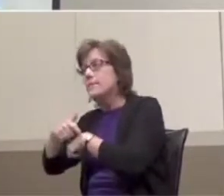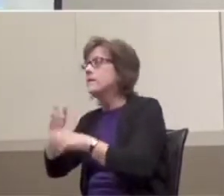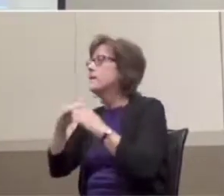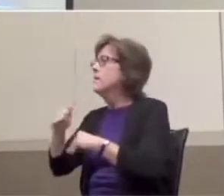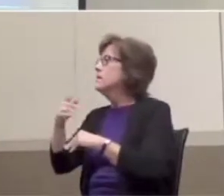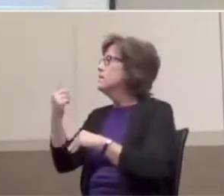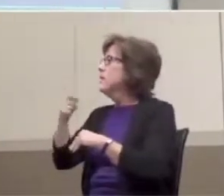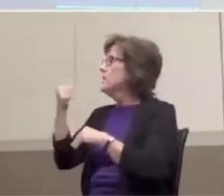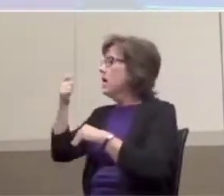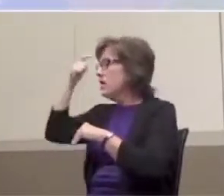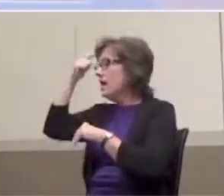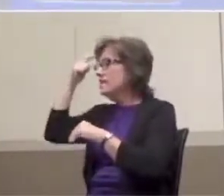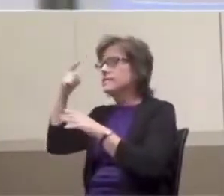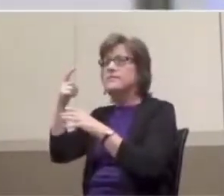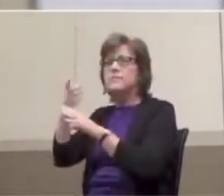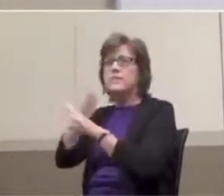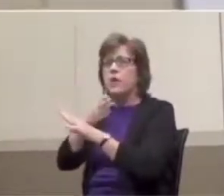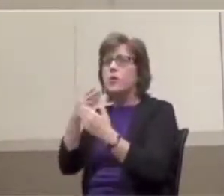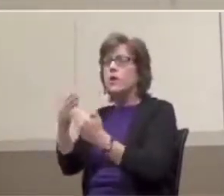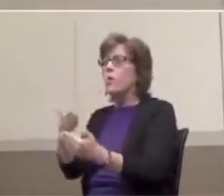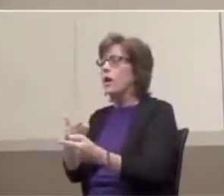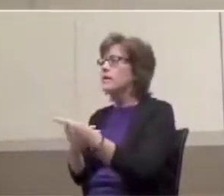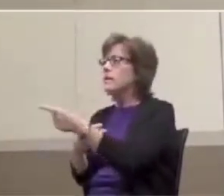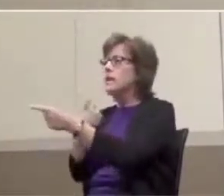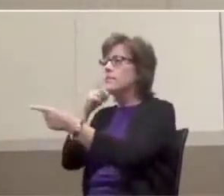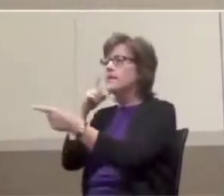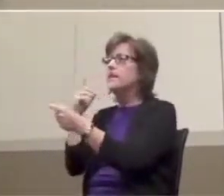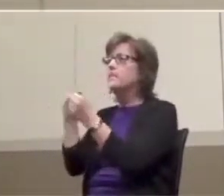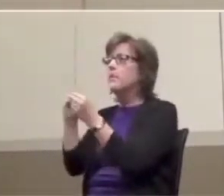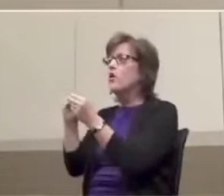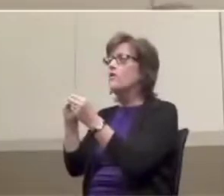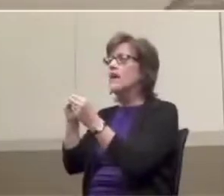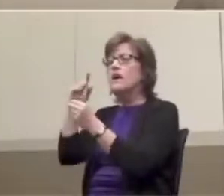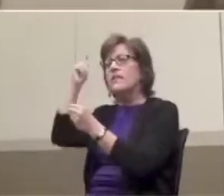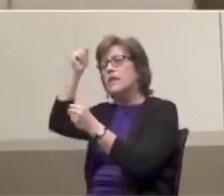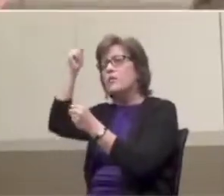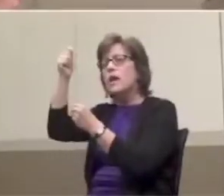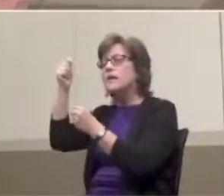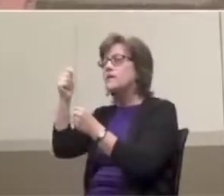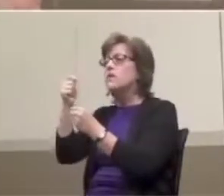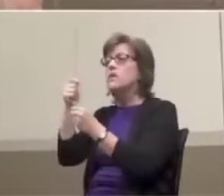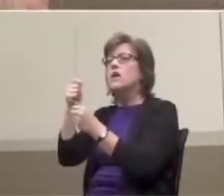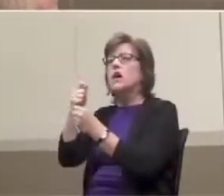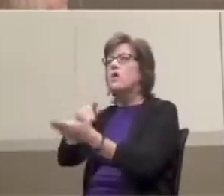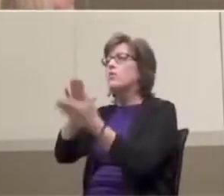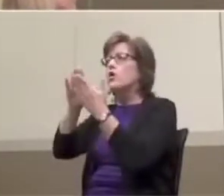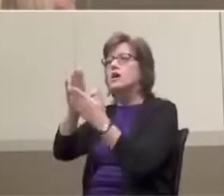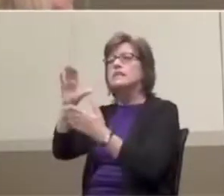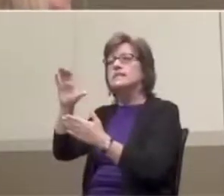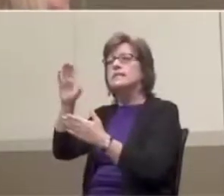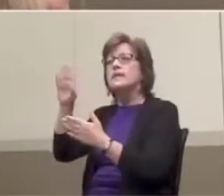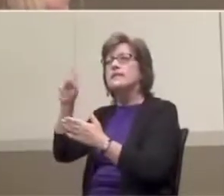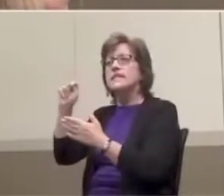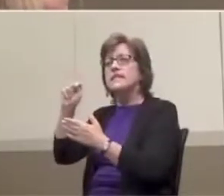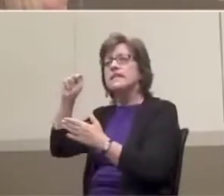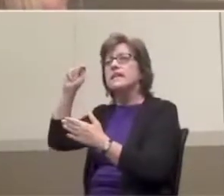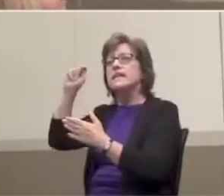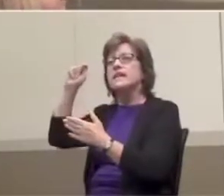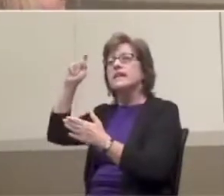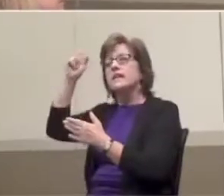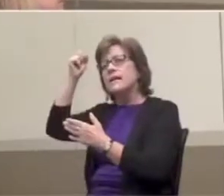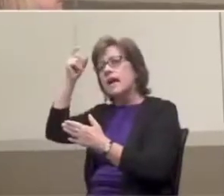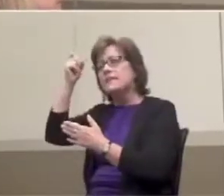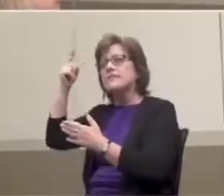on? Yes? I was thinking more of like theoretical approach, like cognitive behavior therapy, where you actually go through